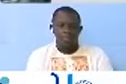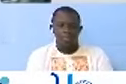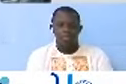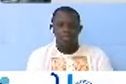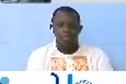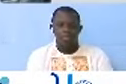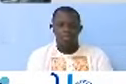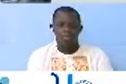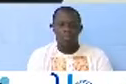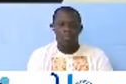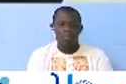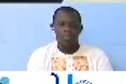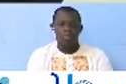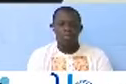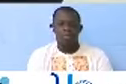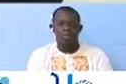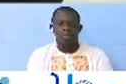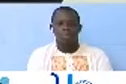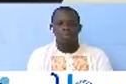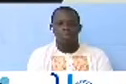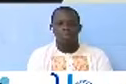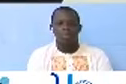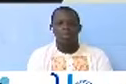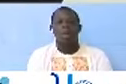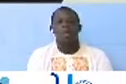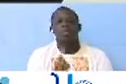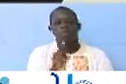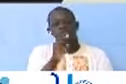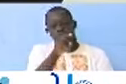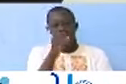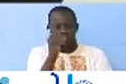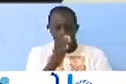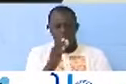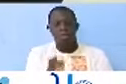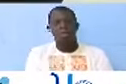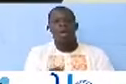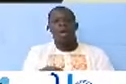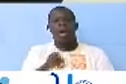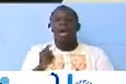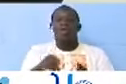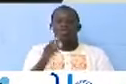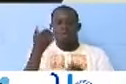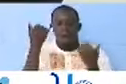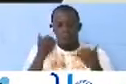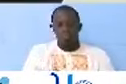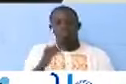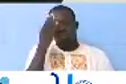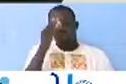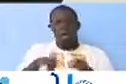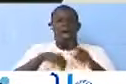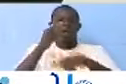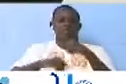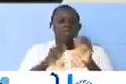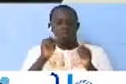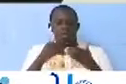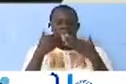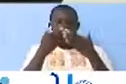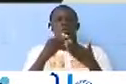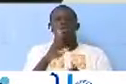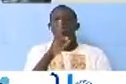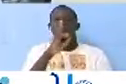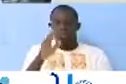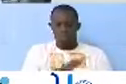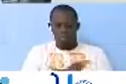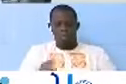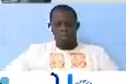But you said you eventually got to know after. Can you tell us who they were? Bari ye mfanye lako kwenye nyala ba wanyi inata na lone